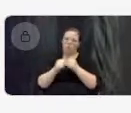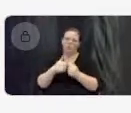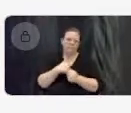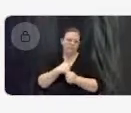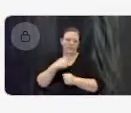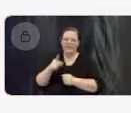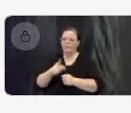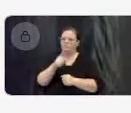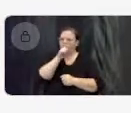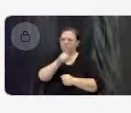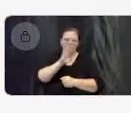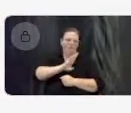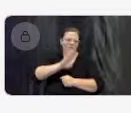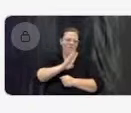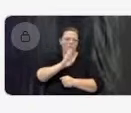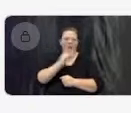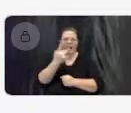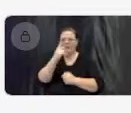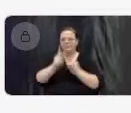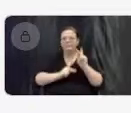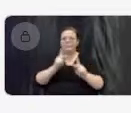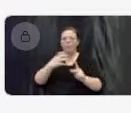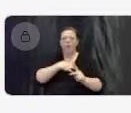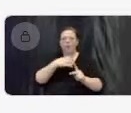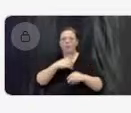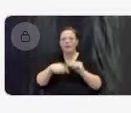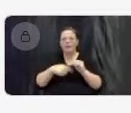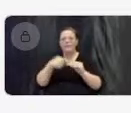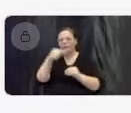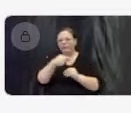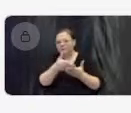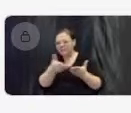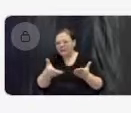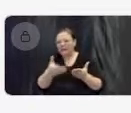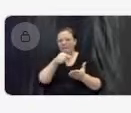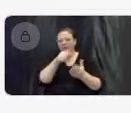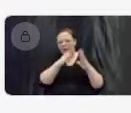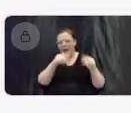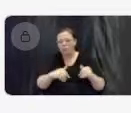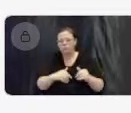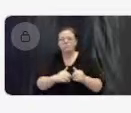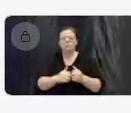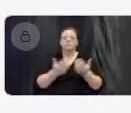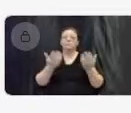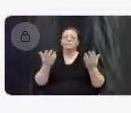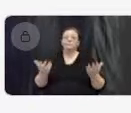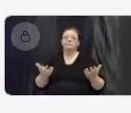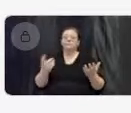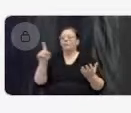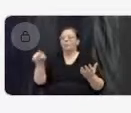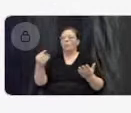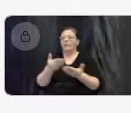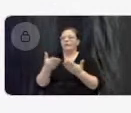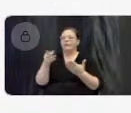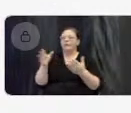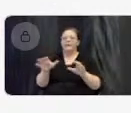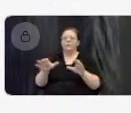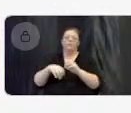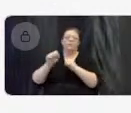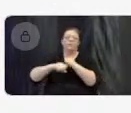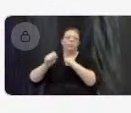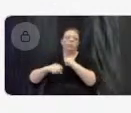was extremely frustrated because people were complaining about this thing and this house. So all he did was ramble